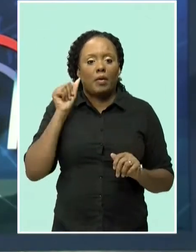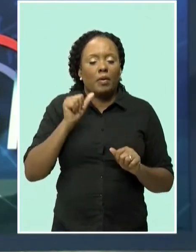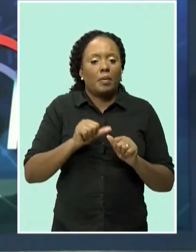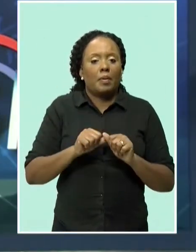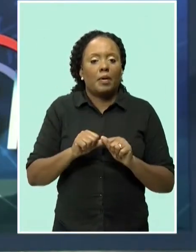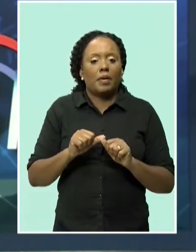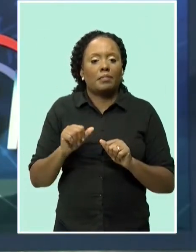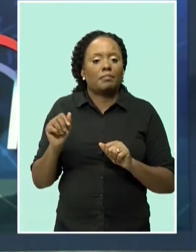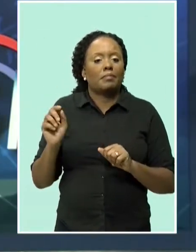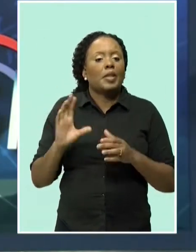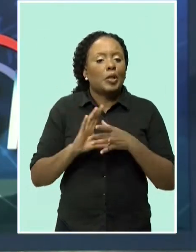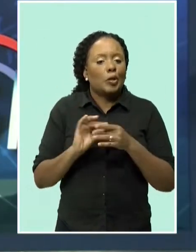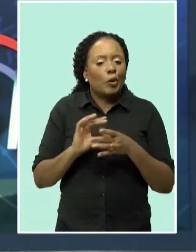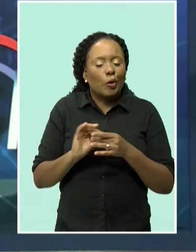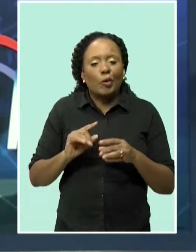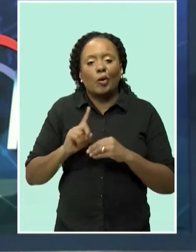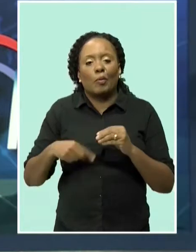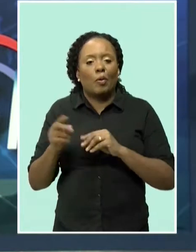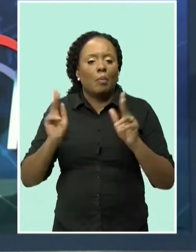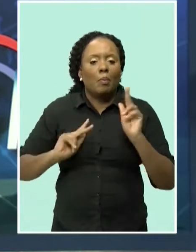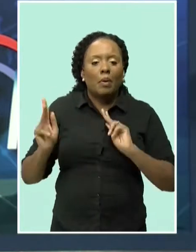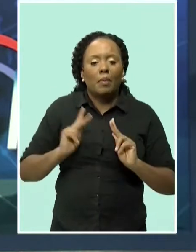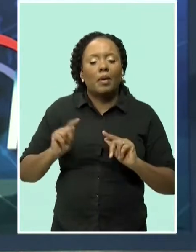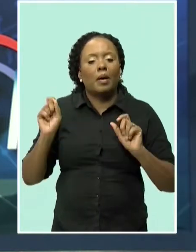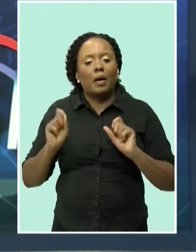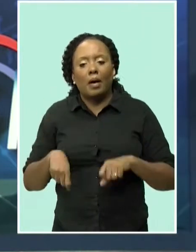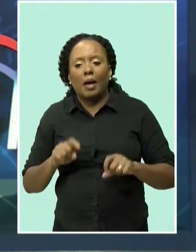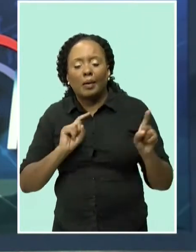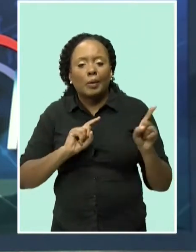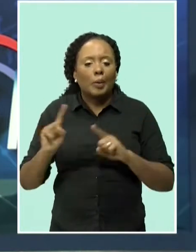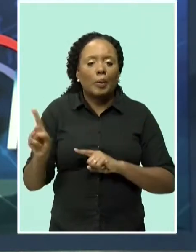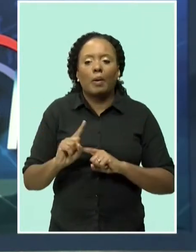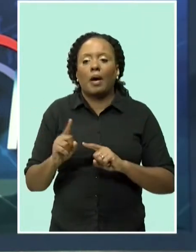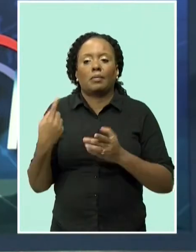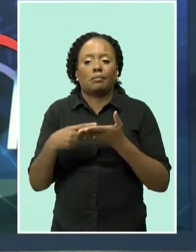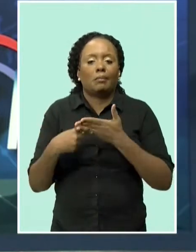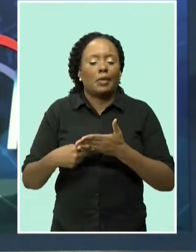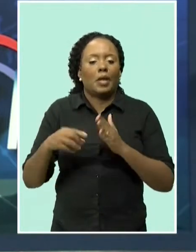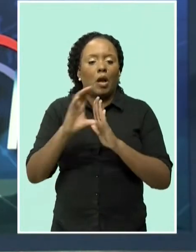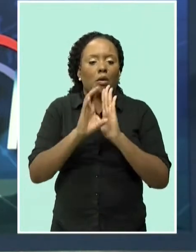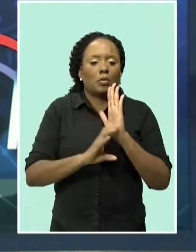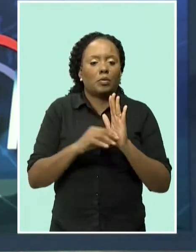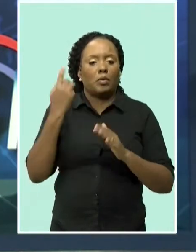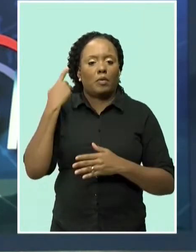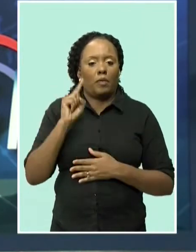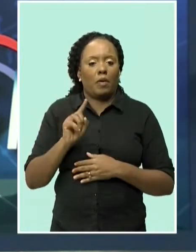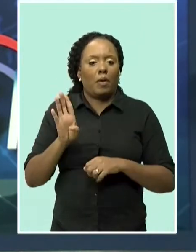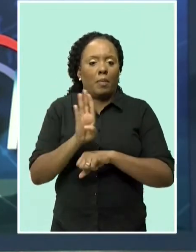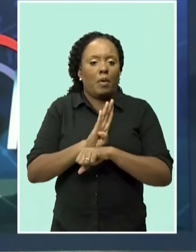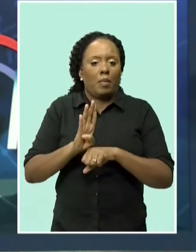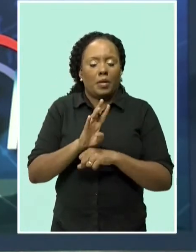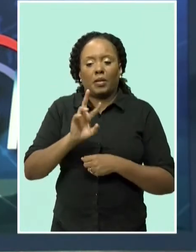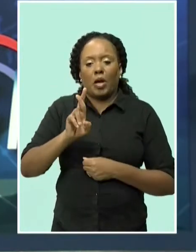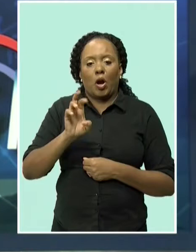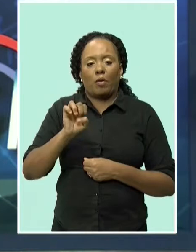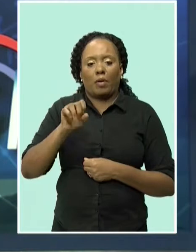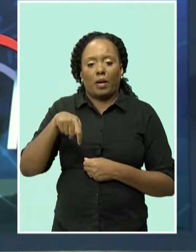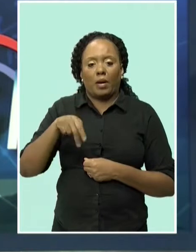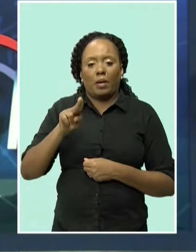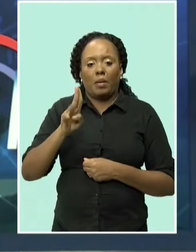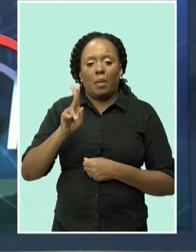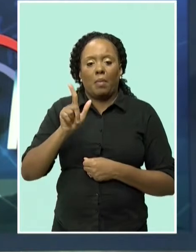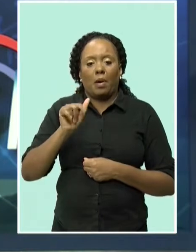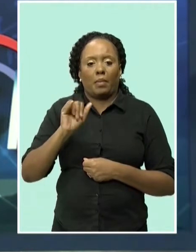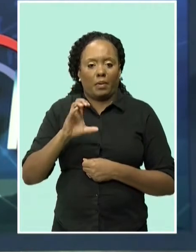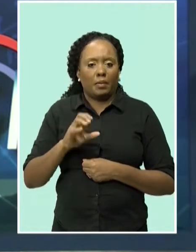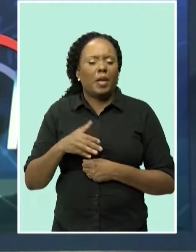about members of public having the opportunity to say what they would like to see in the Constitution for the Republic of Barbados from this weekend. A series of town